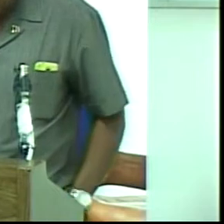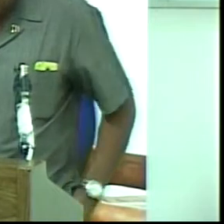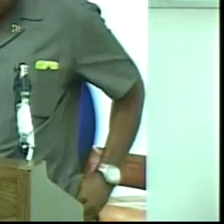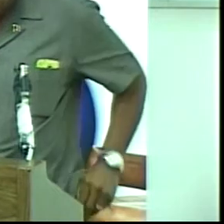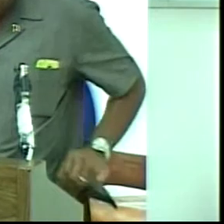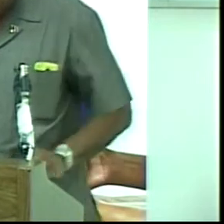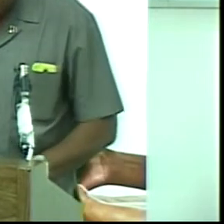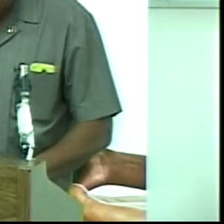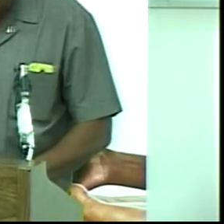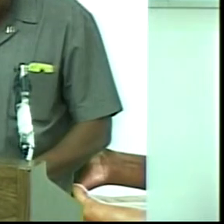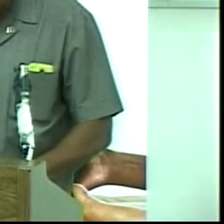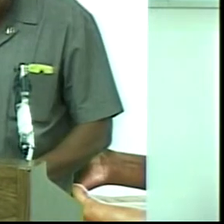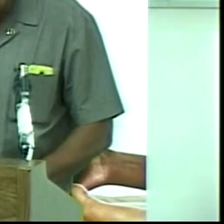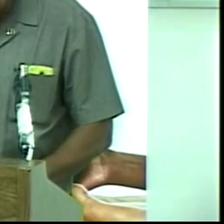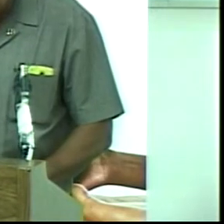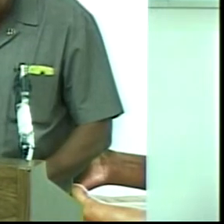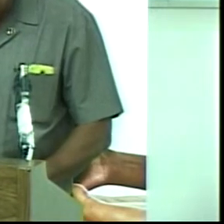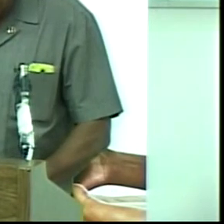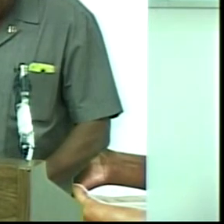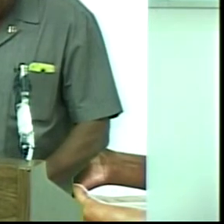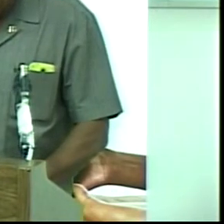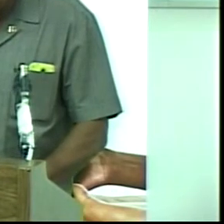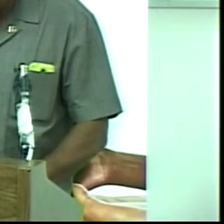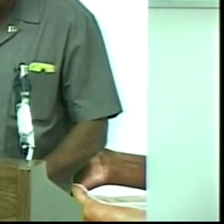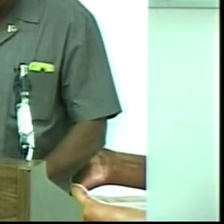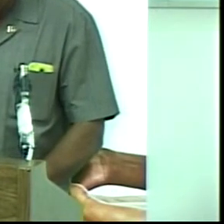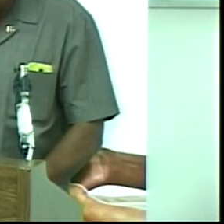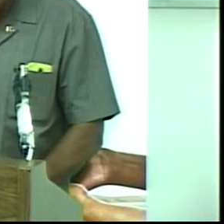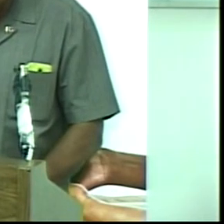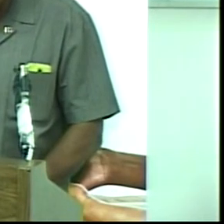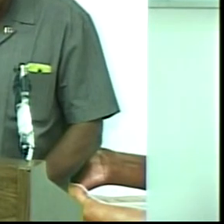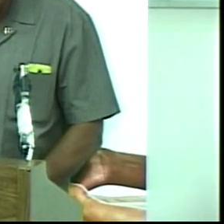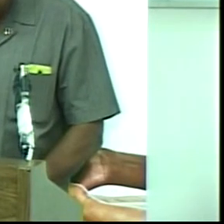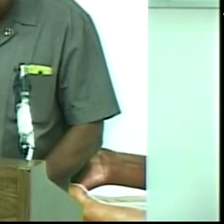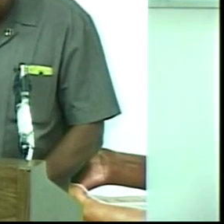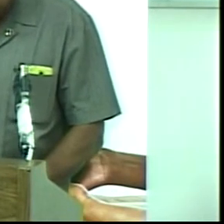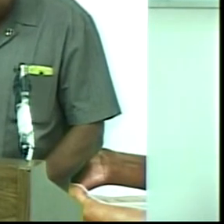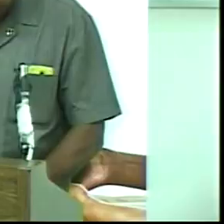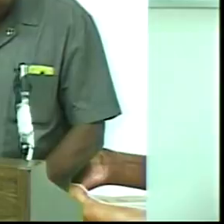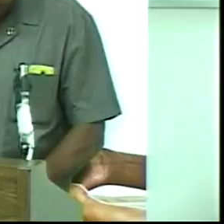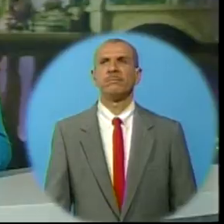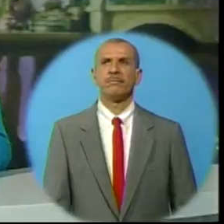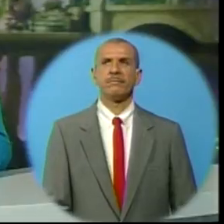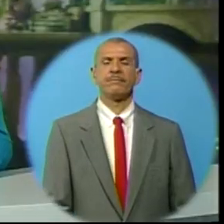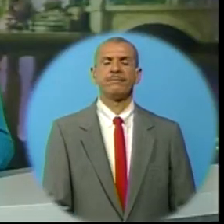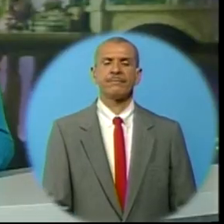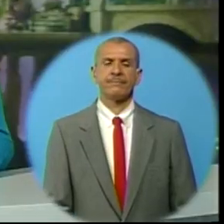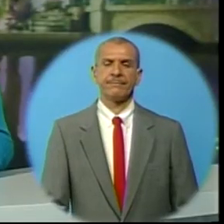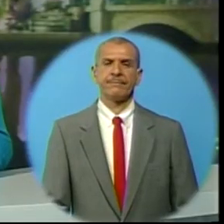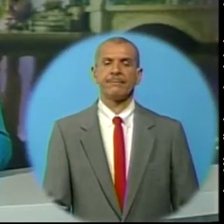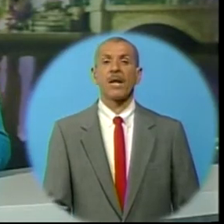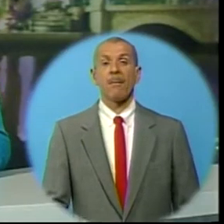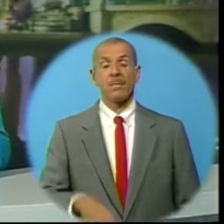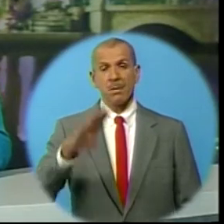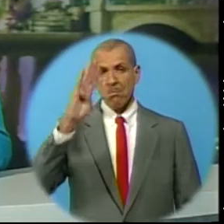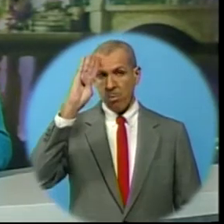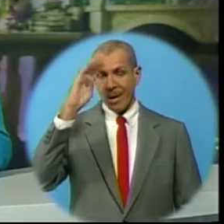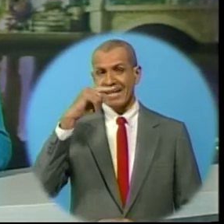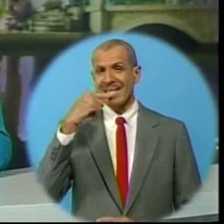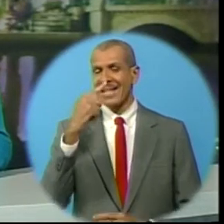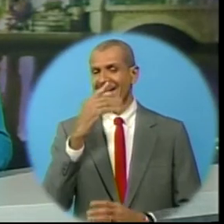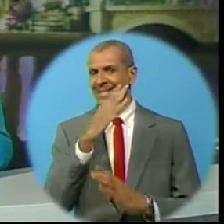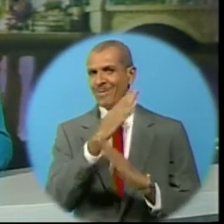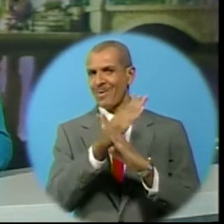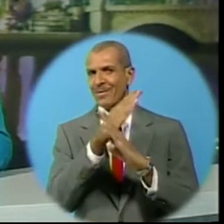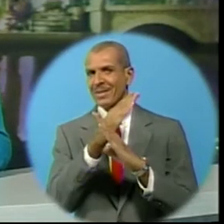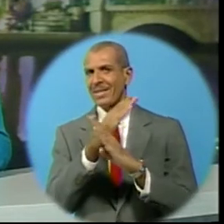antibiotic misuse and inadequate hand washing on these units. Mr. Boyce says the prevention